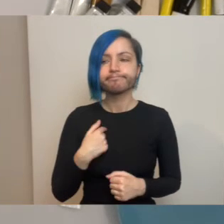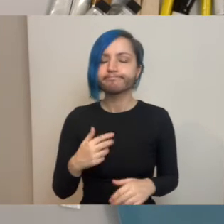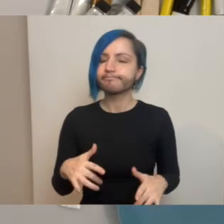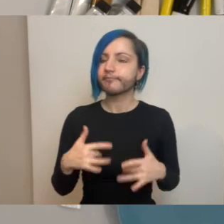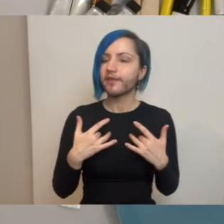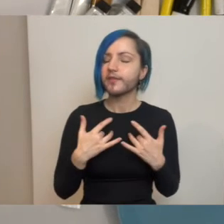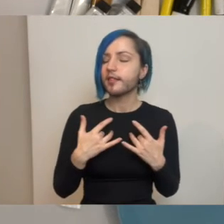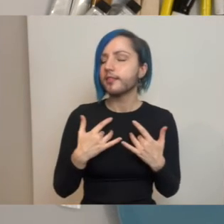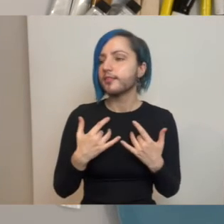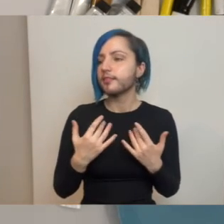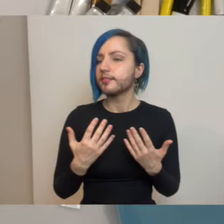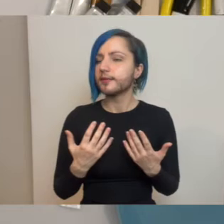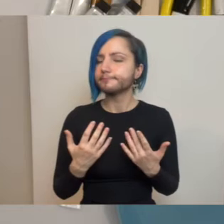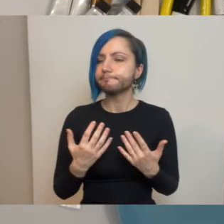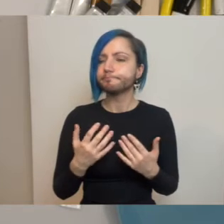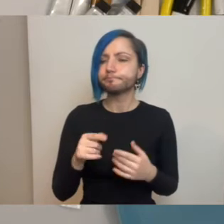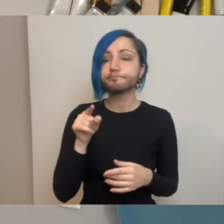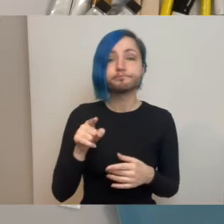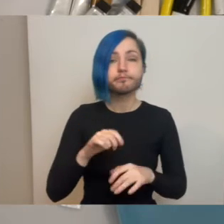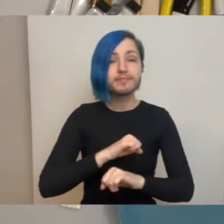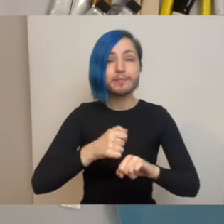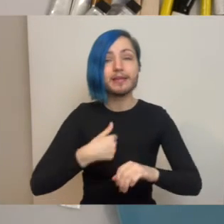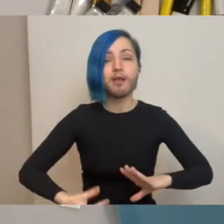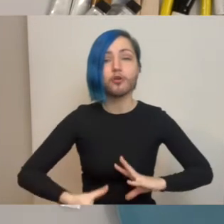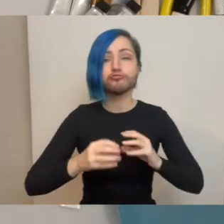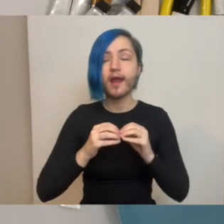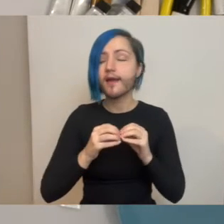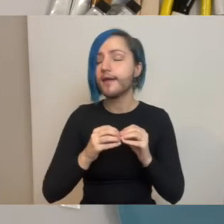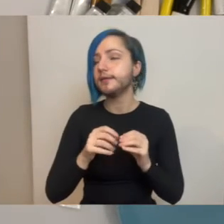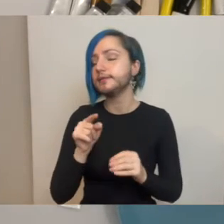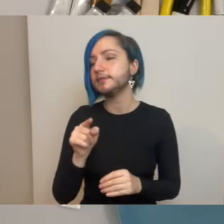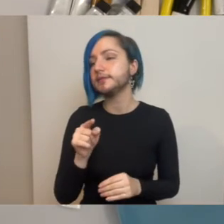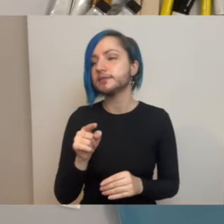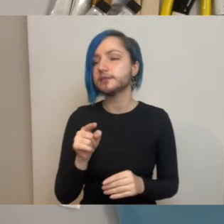quite wet and just see what happens